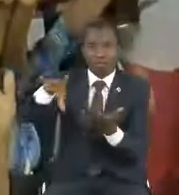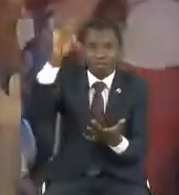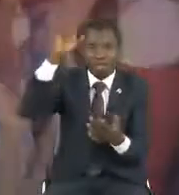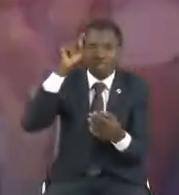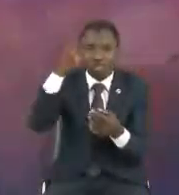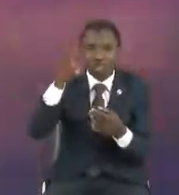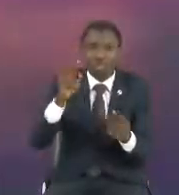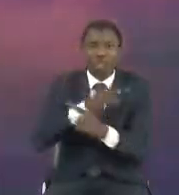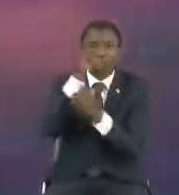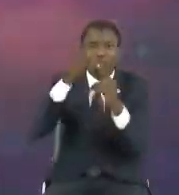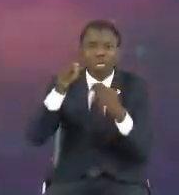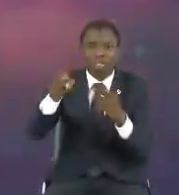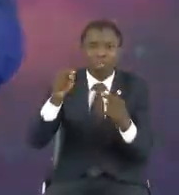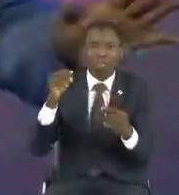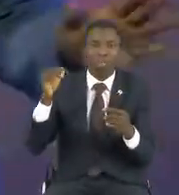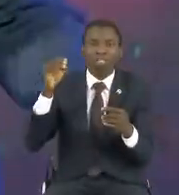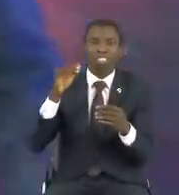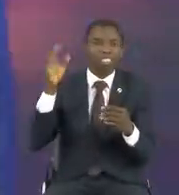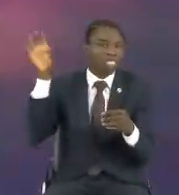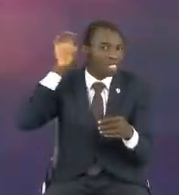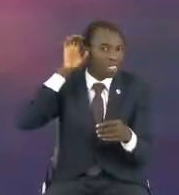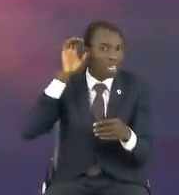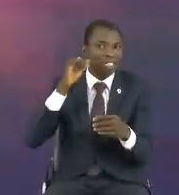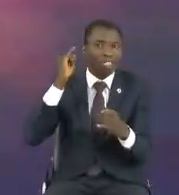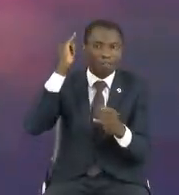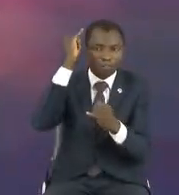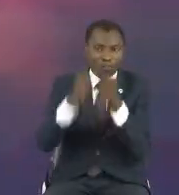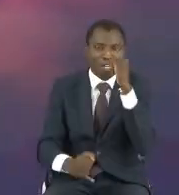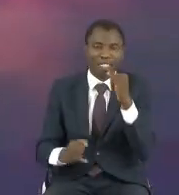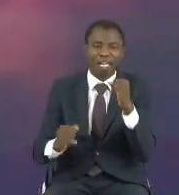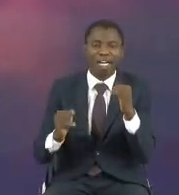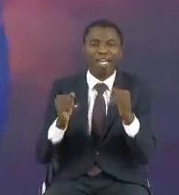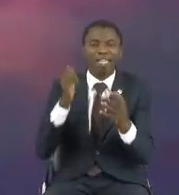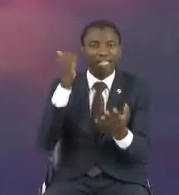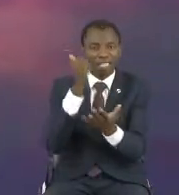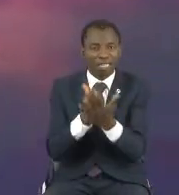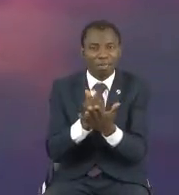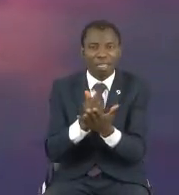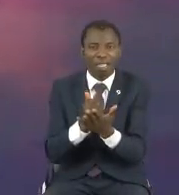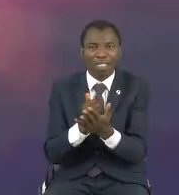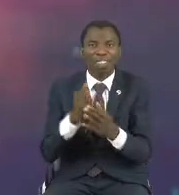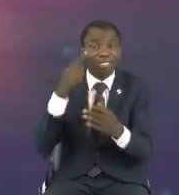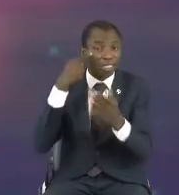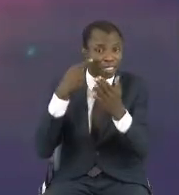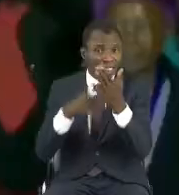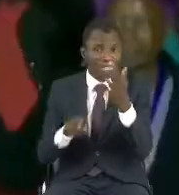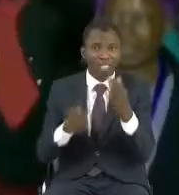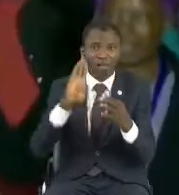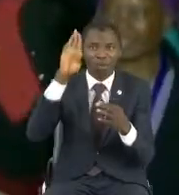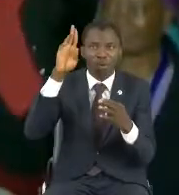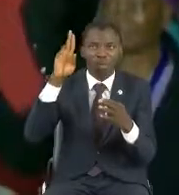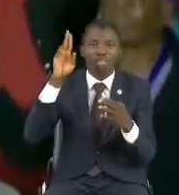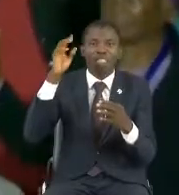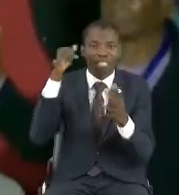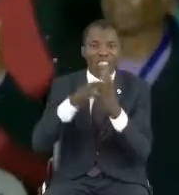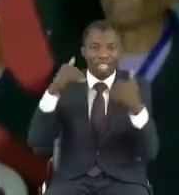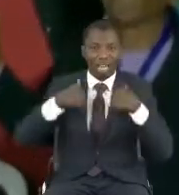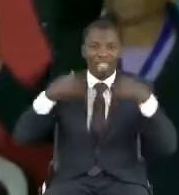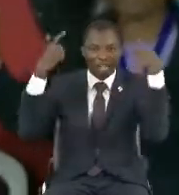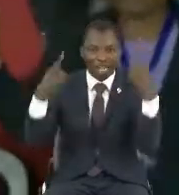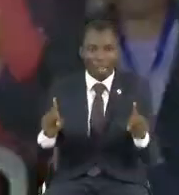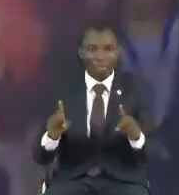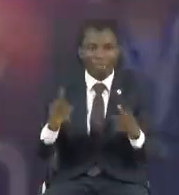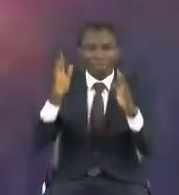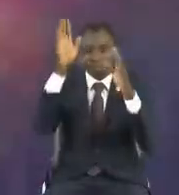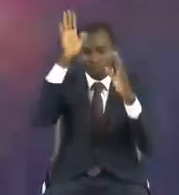the final amen, check up. It has happened. Father,